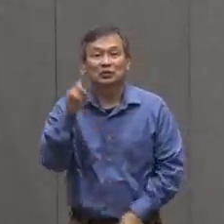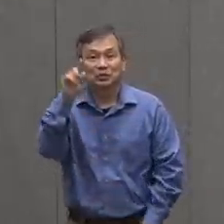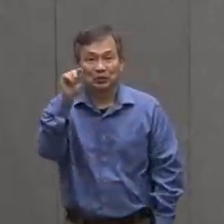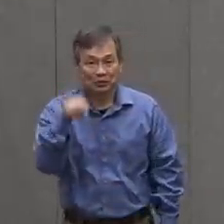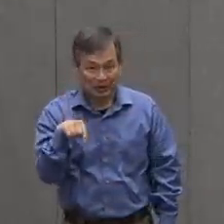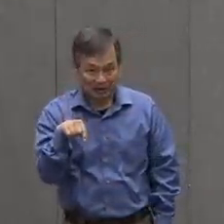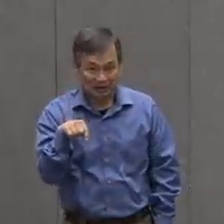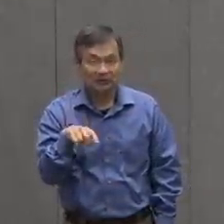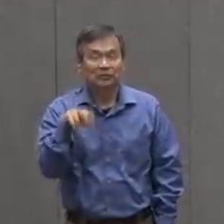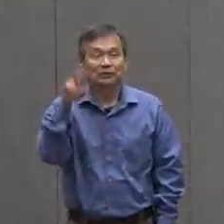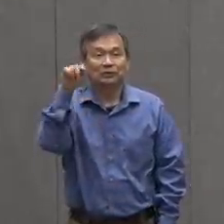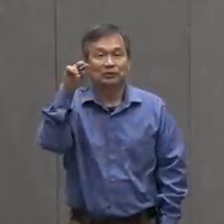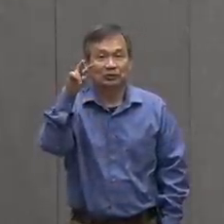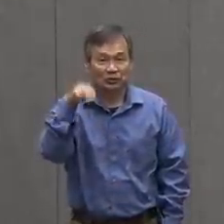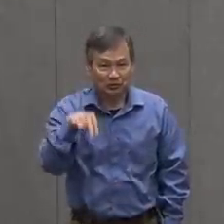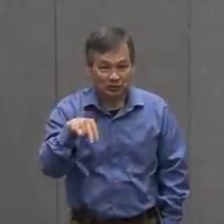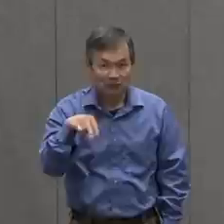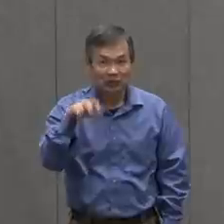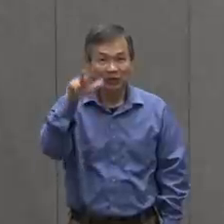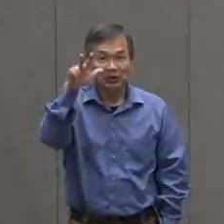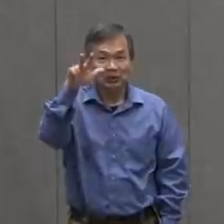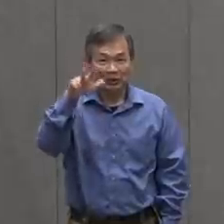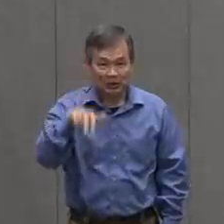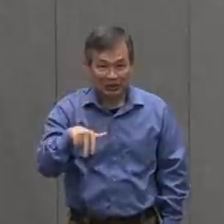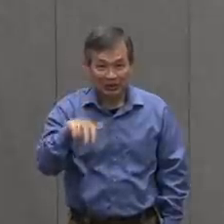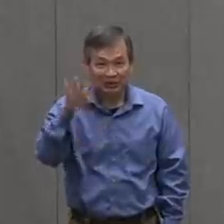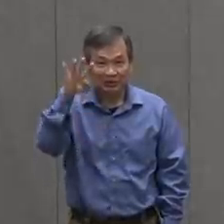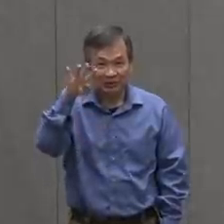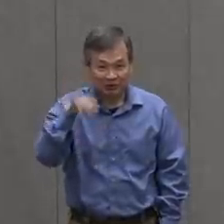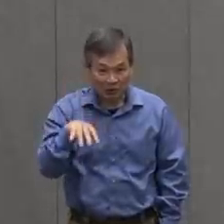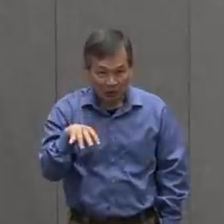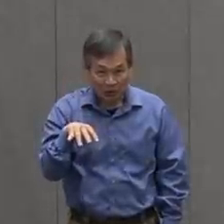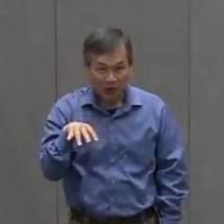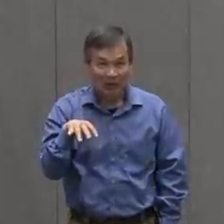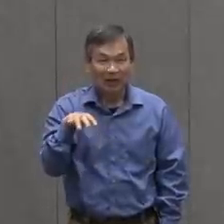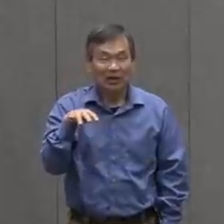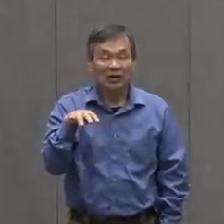1, 2, 3, 4,